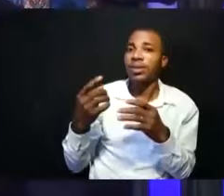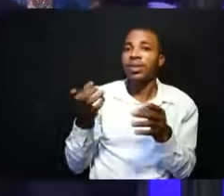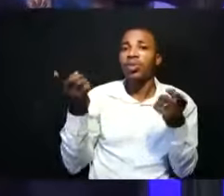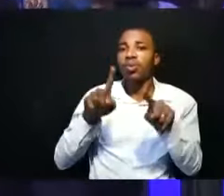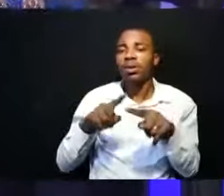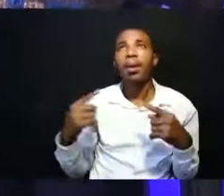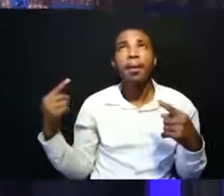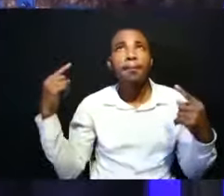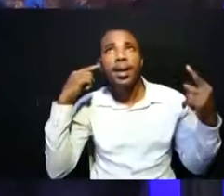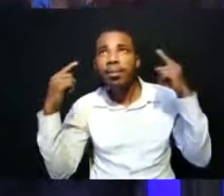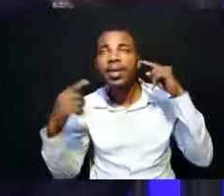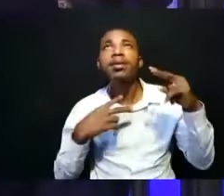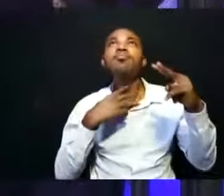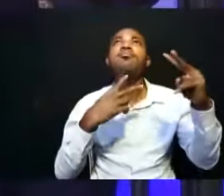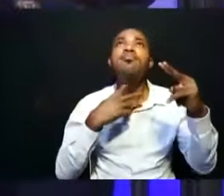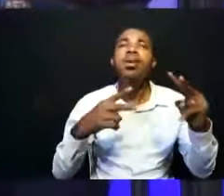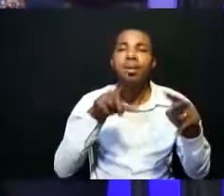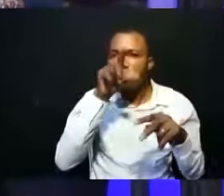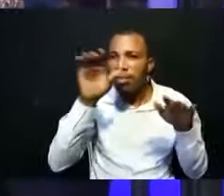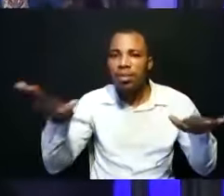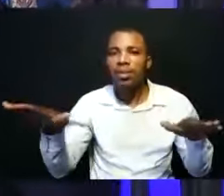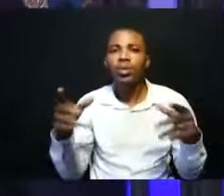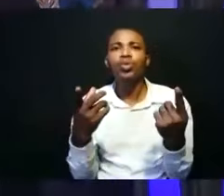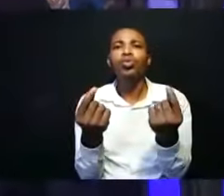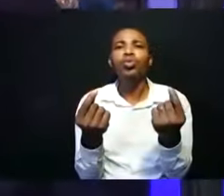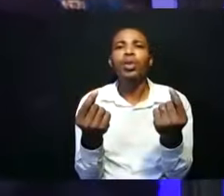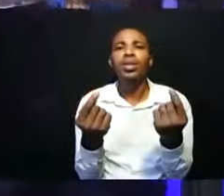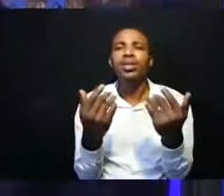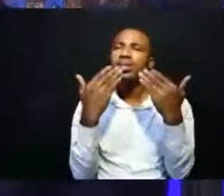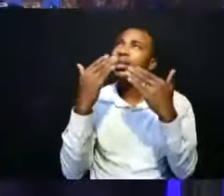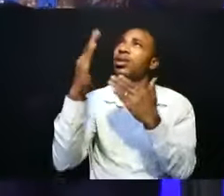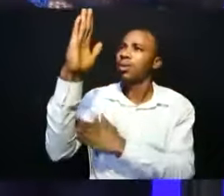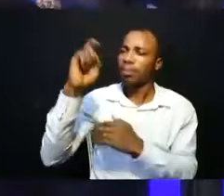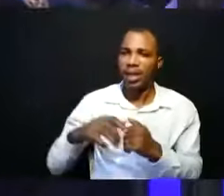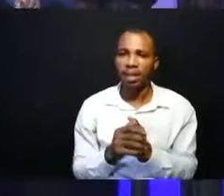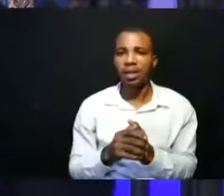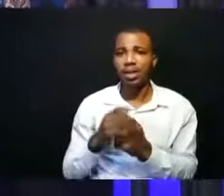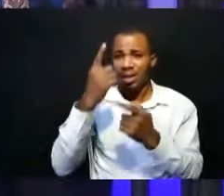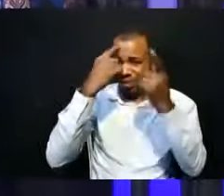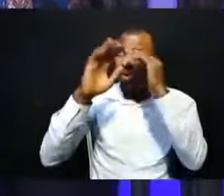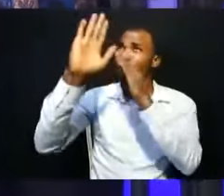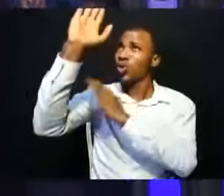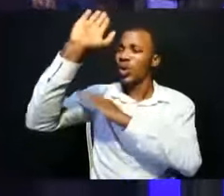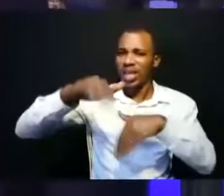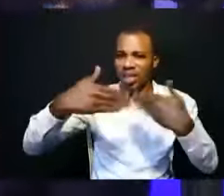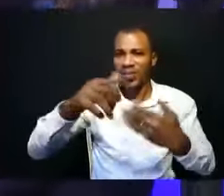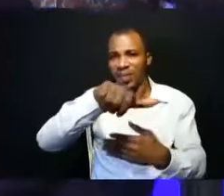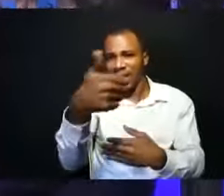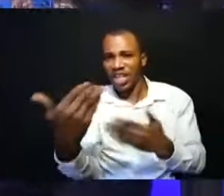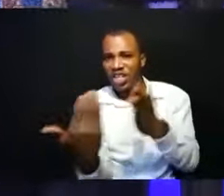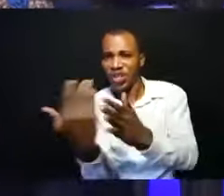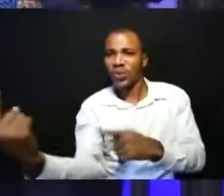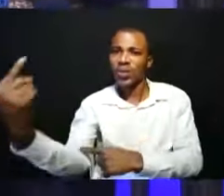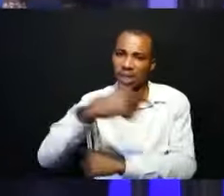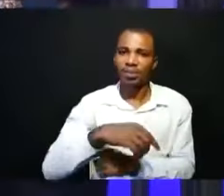of birds, bless the Lord. He has given us another gift of the day.